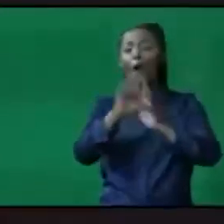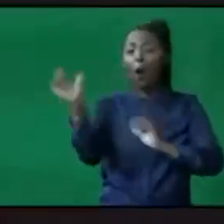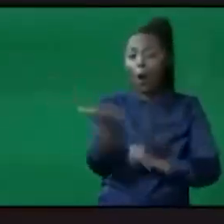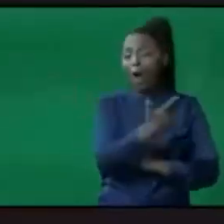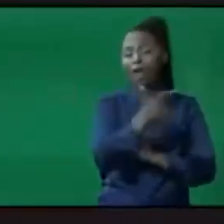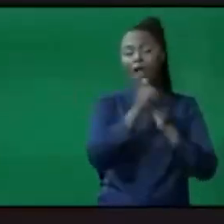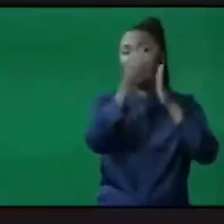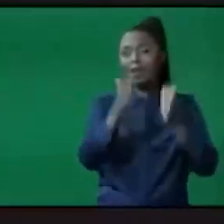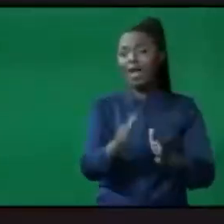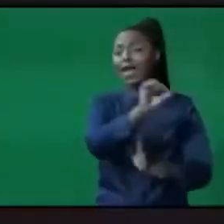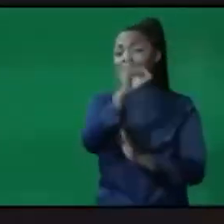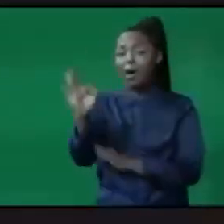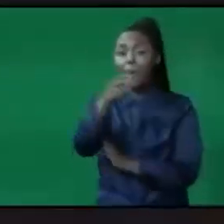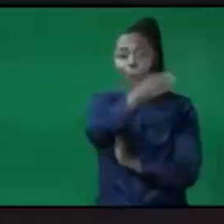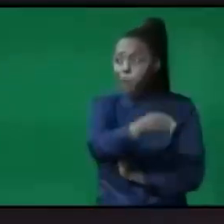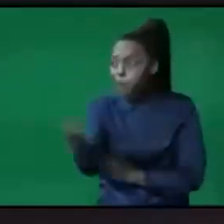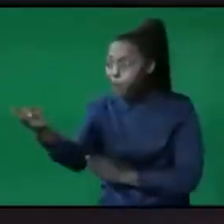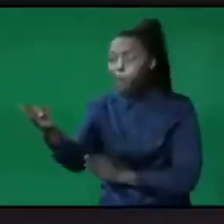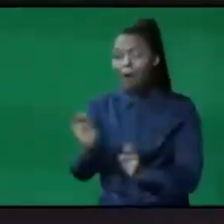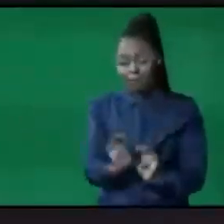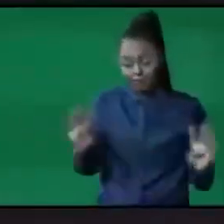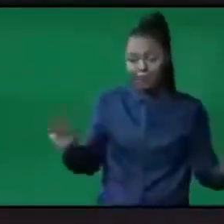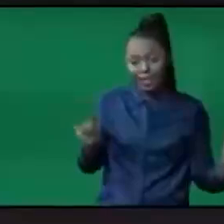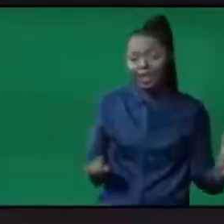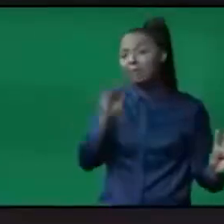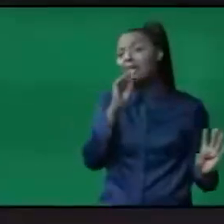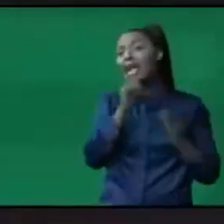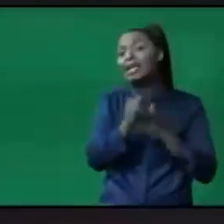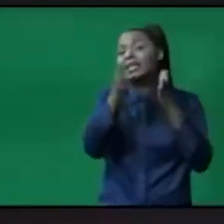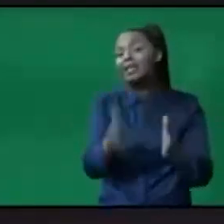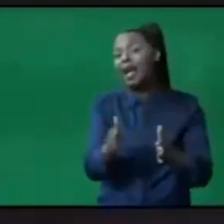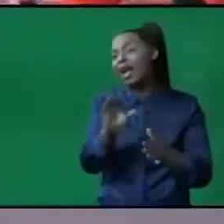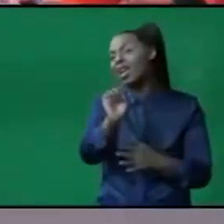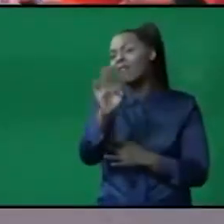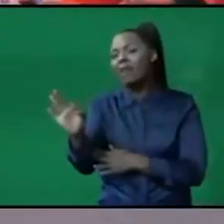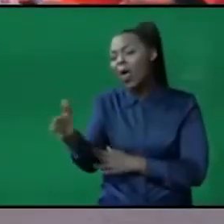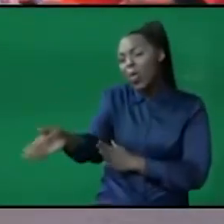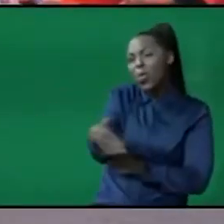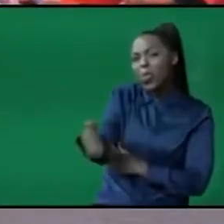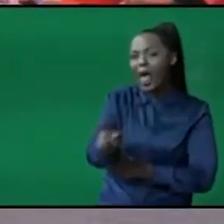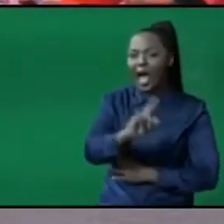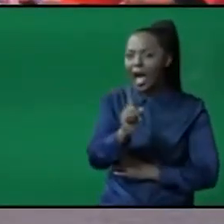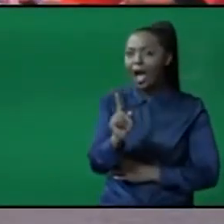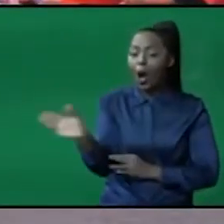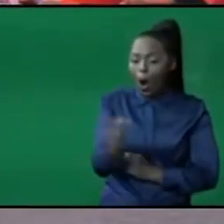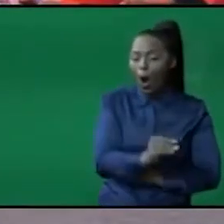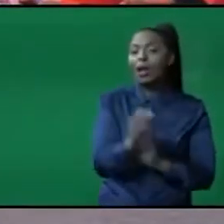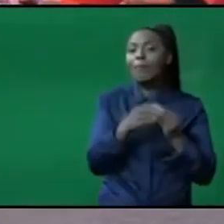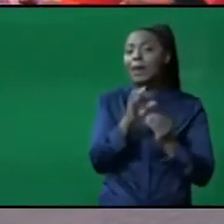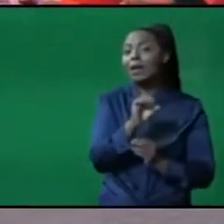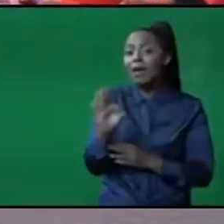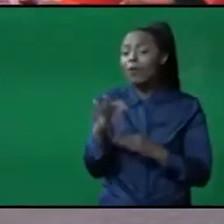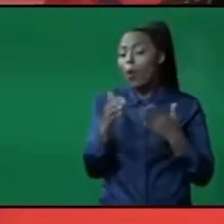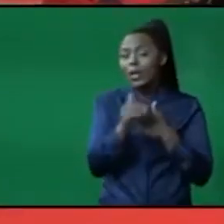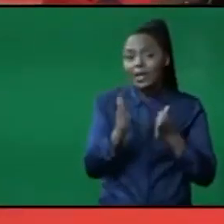EFF are here in front. There is no leader of the EFF who's not here in front. There is no leader of the